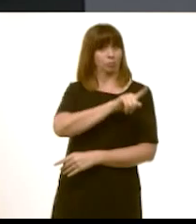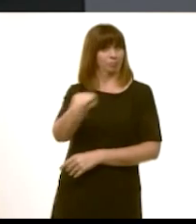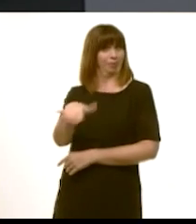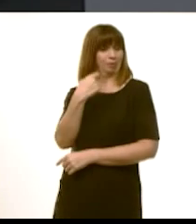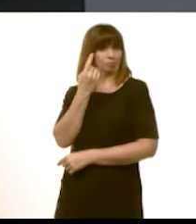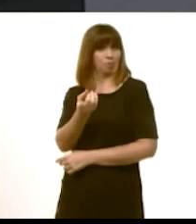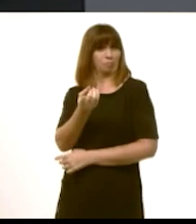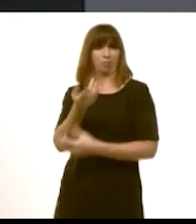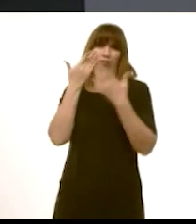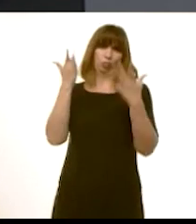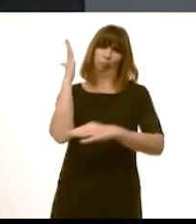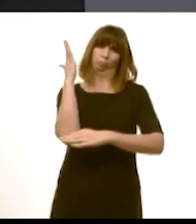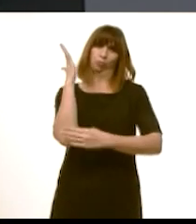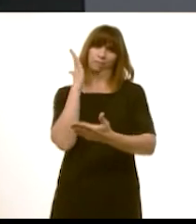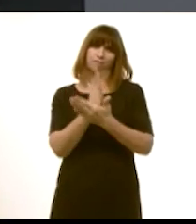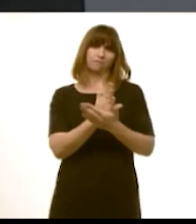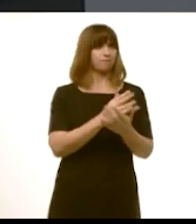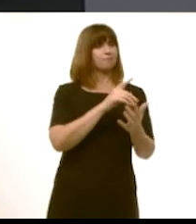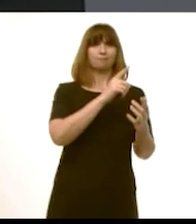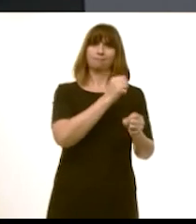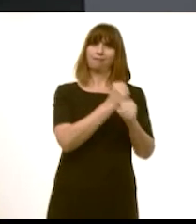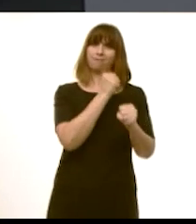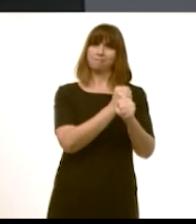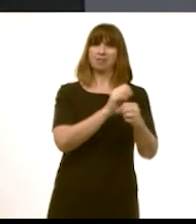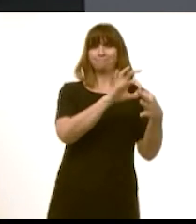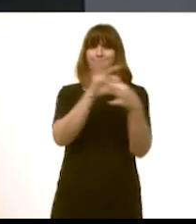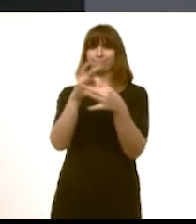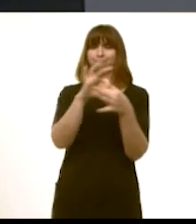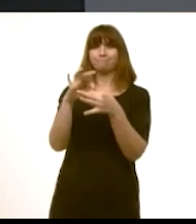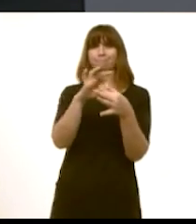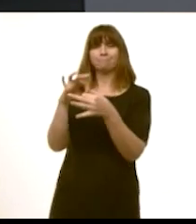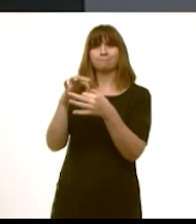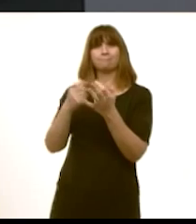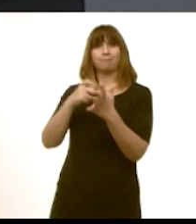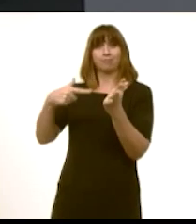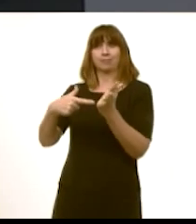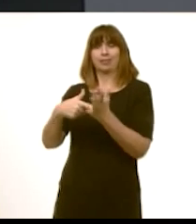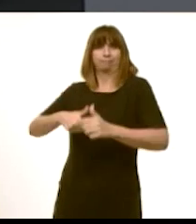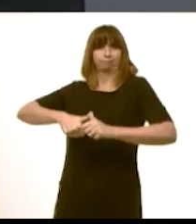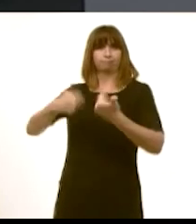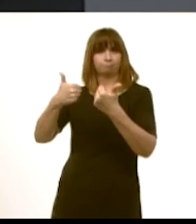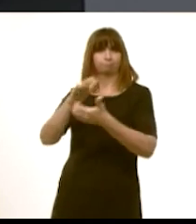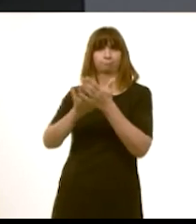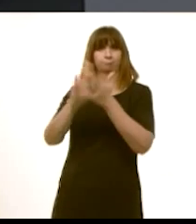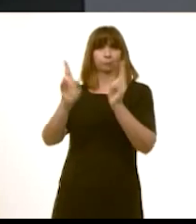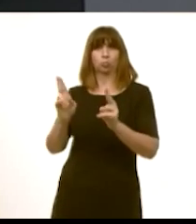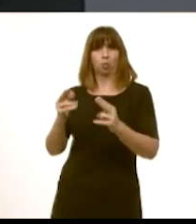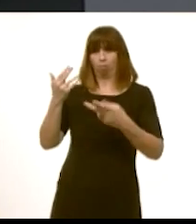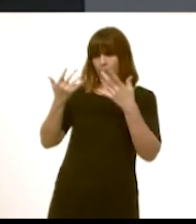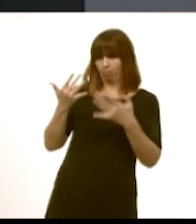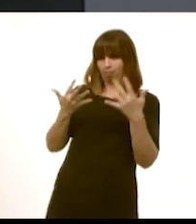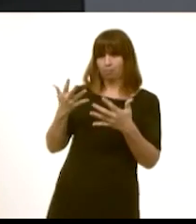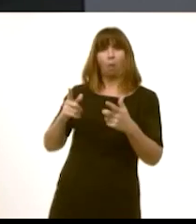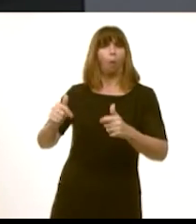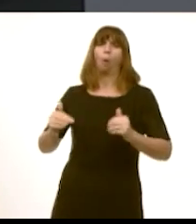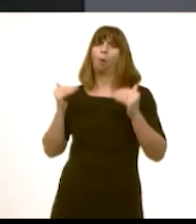Government and Rhondda Cynon Taf Council working together are delivering for Cynon Valley, something the school's results from the summer further